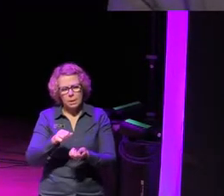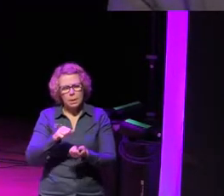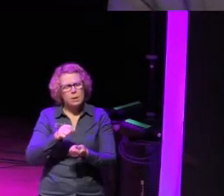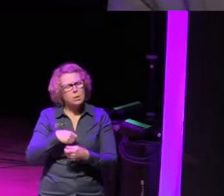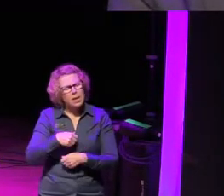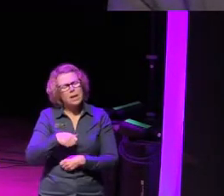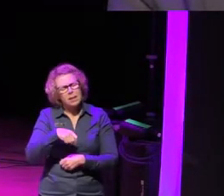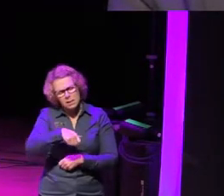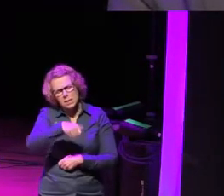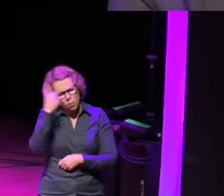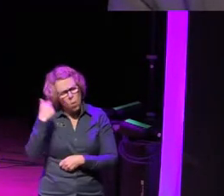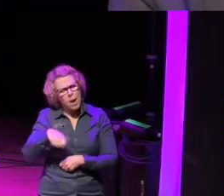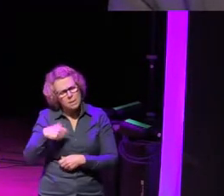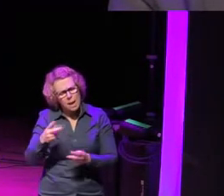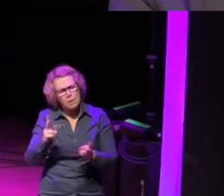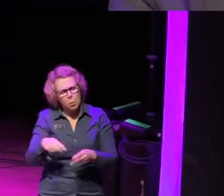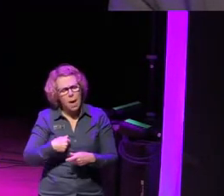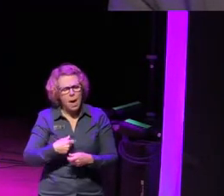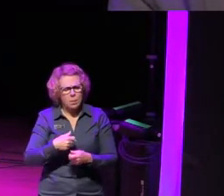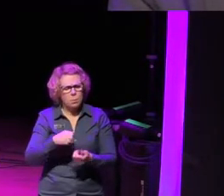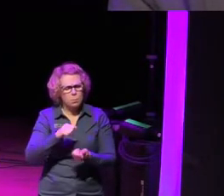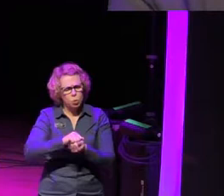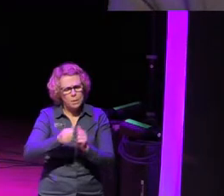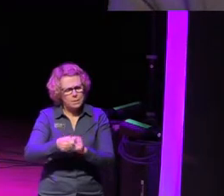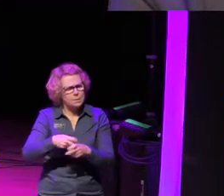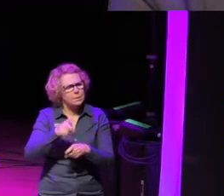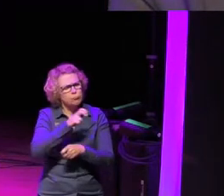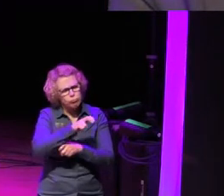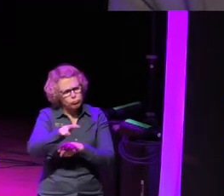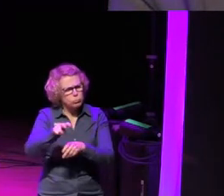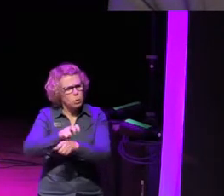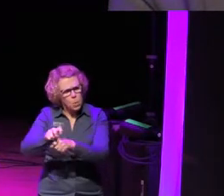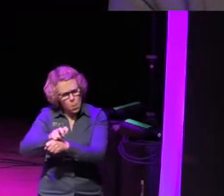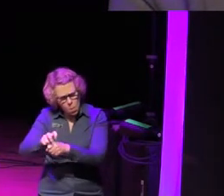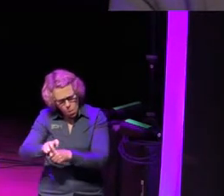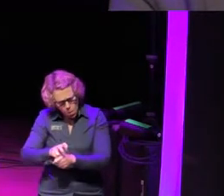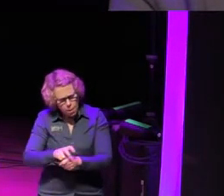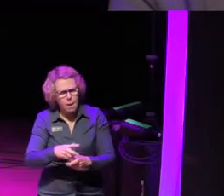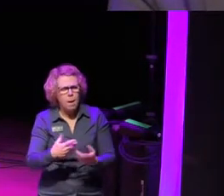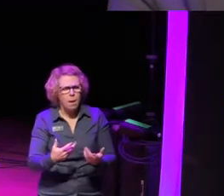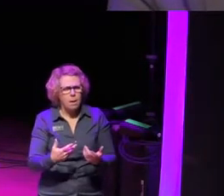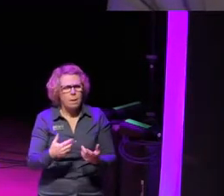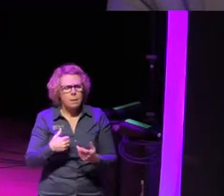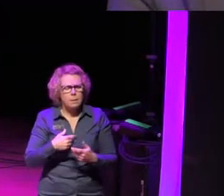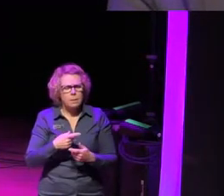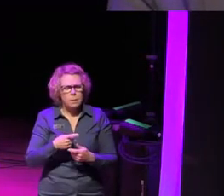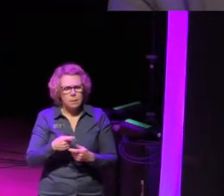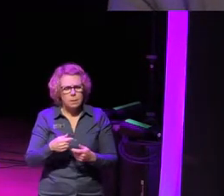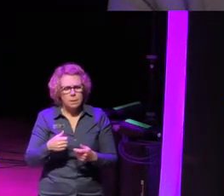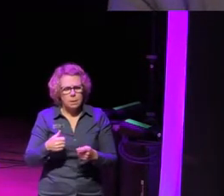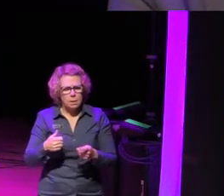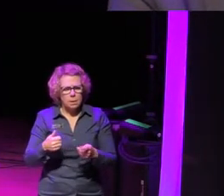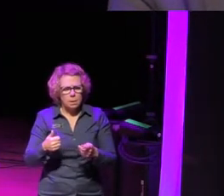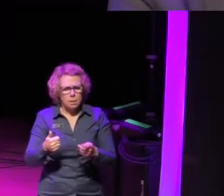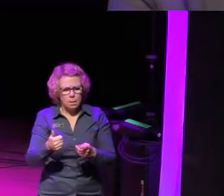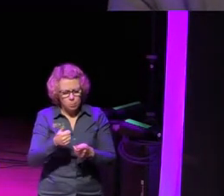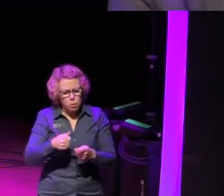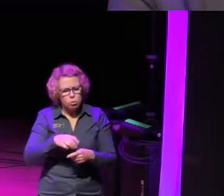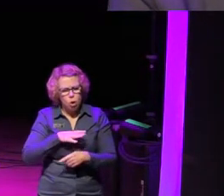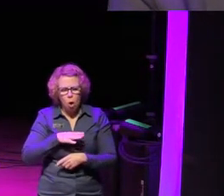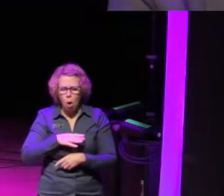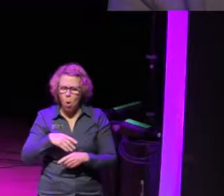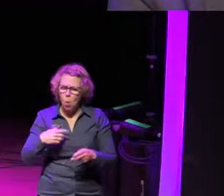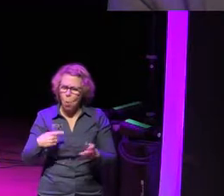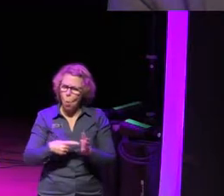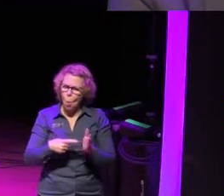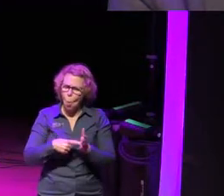oversight of the sins of the powerful gets in the way, and you need to have an elephant skin and